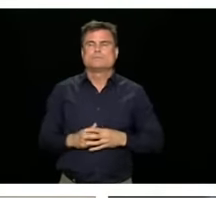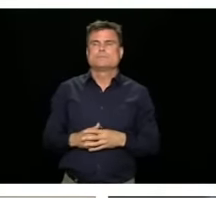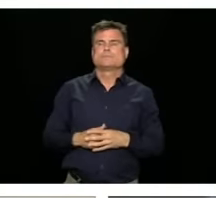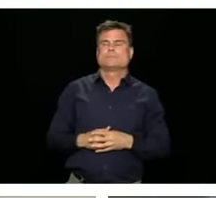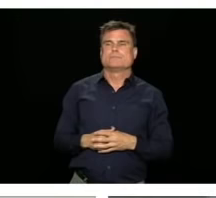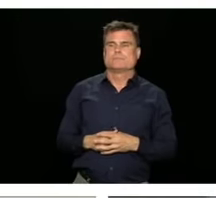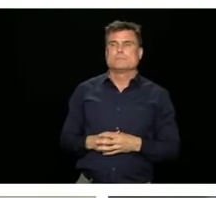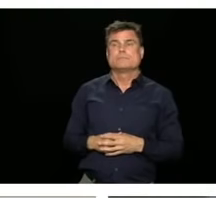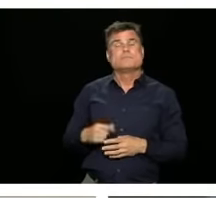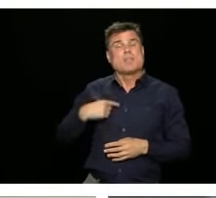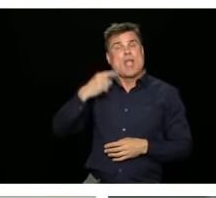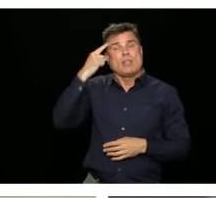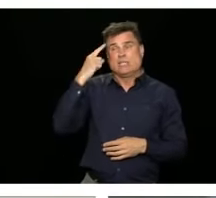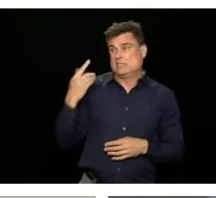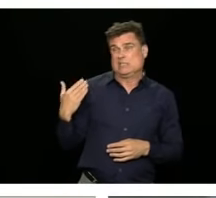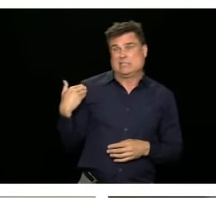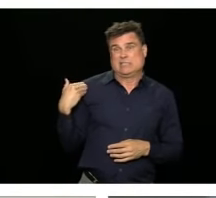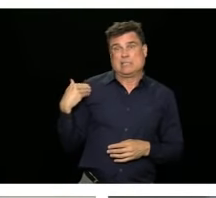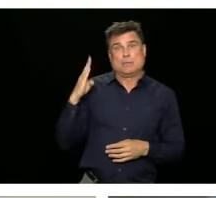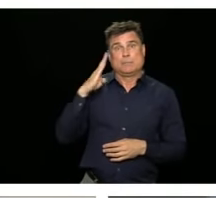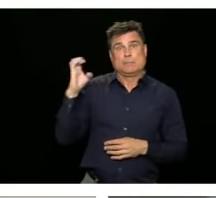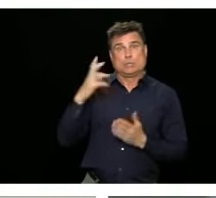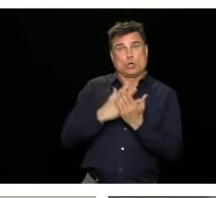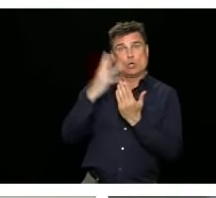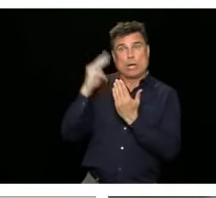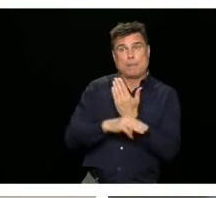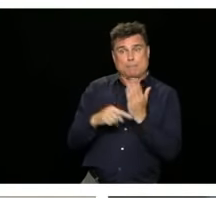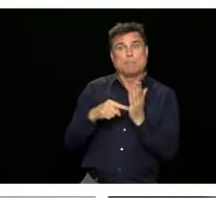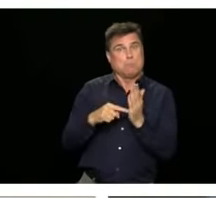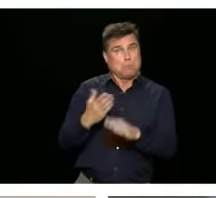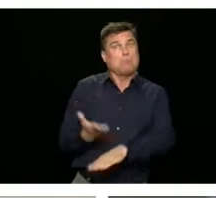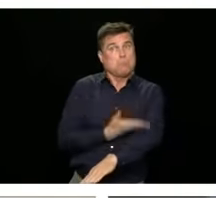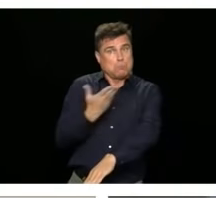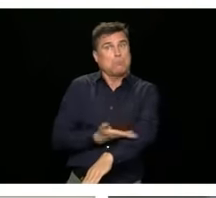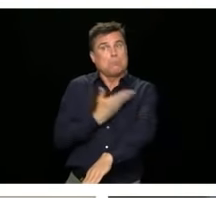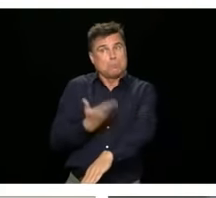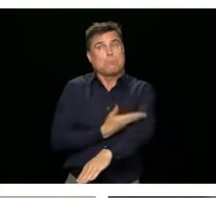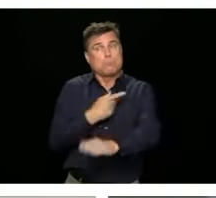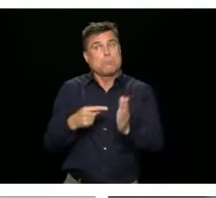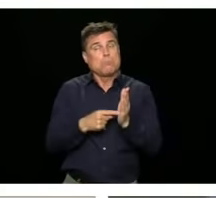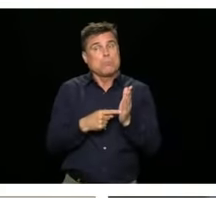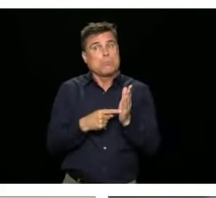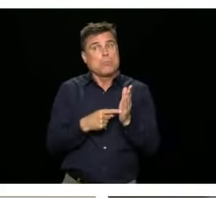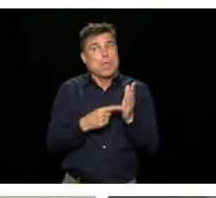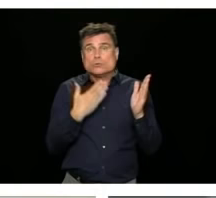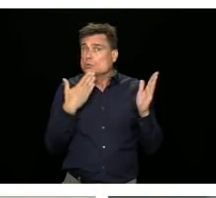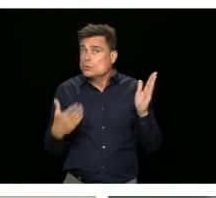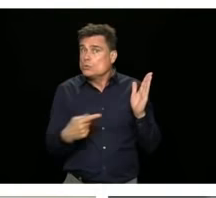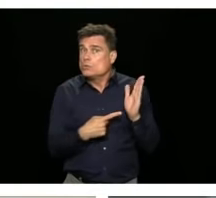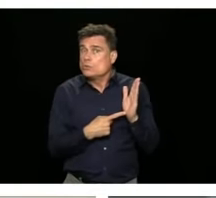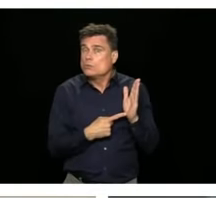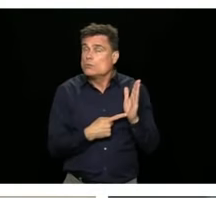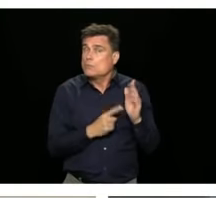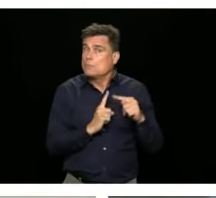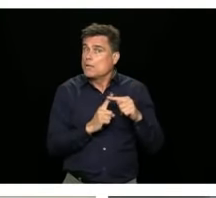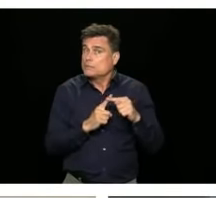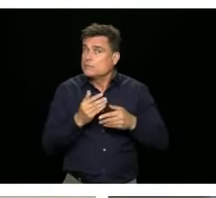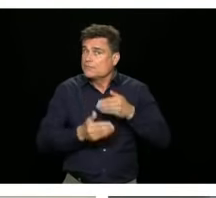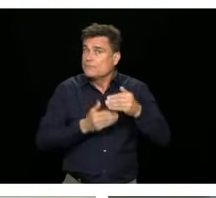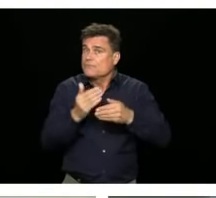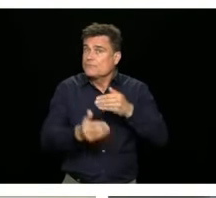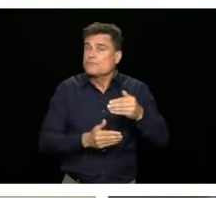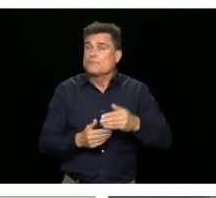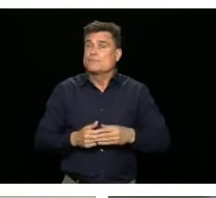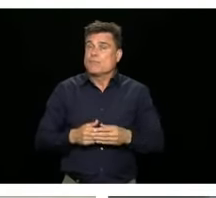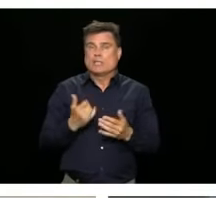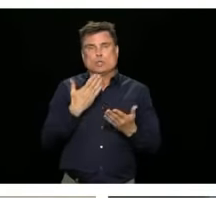big step forward. You know, our kids are, my son, again, I'll use him as an example, but they're learning things around